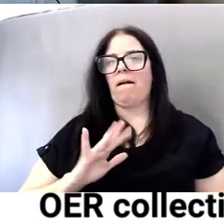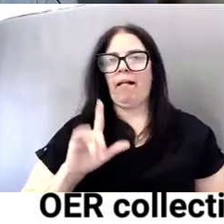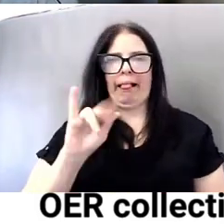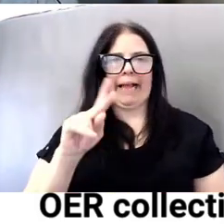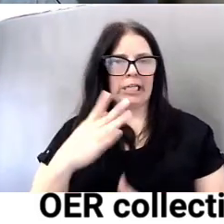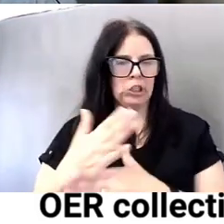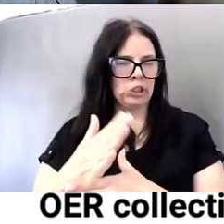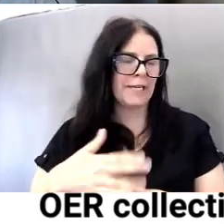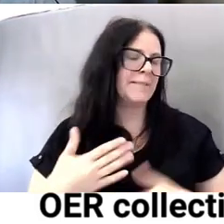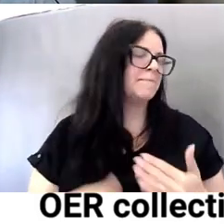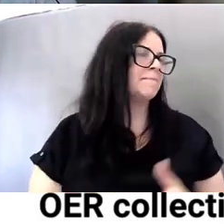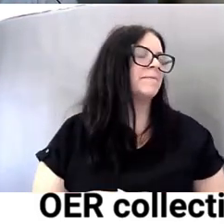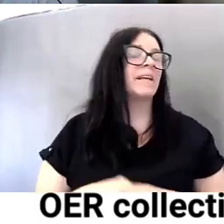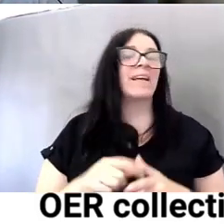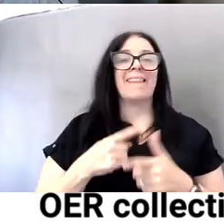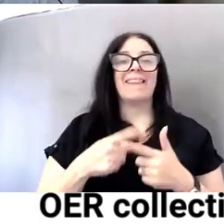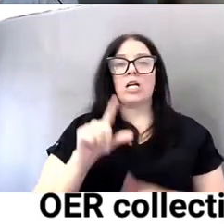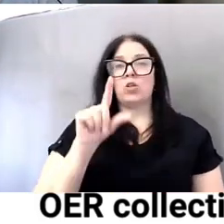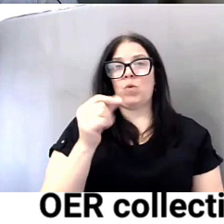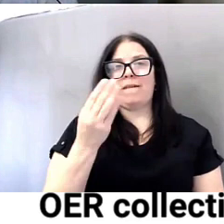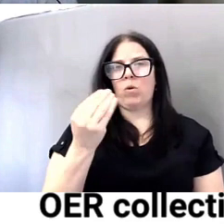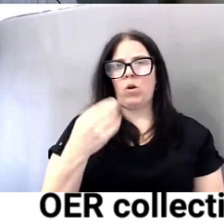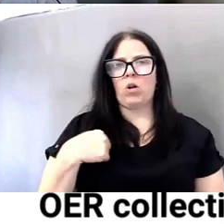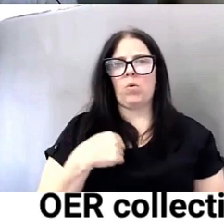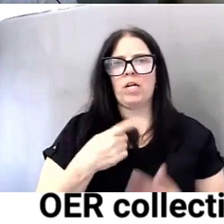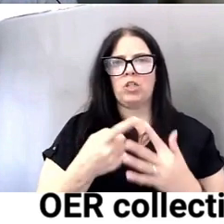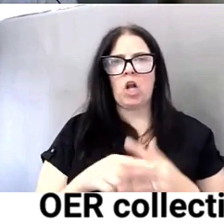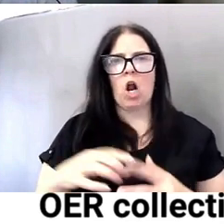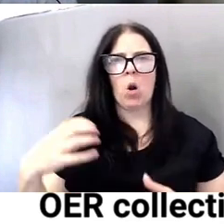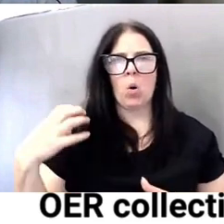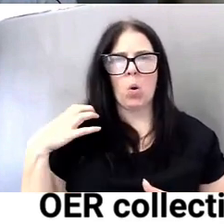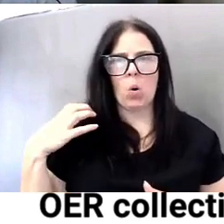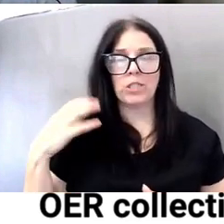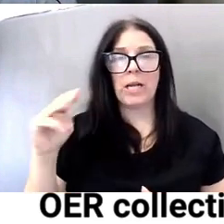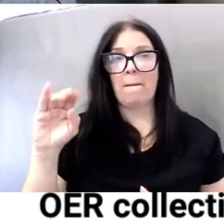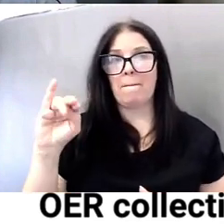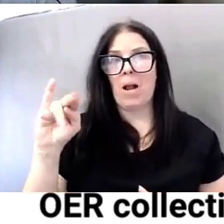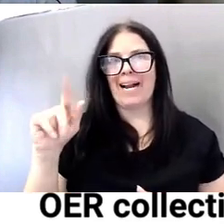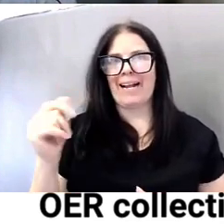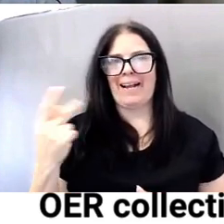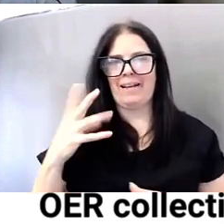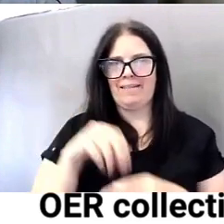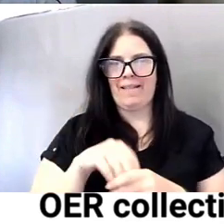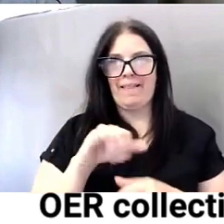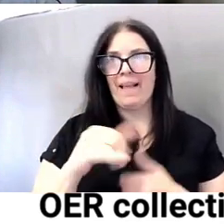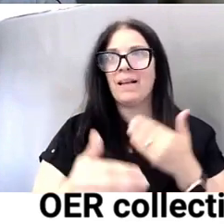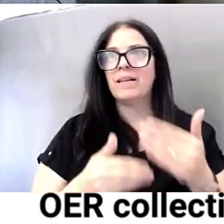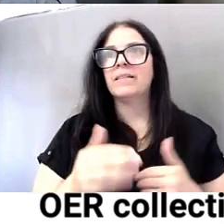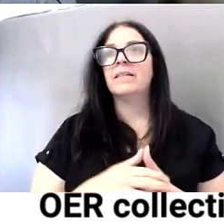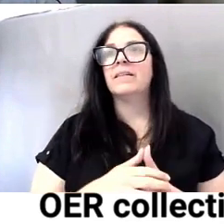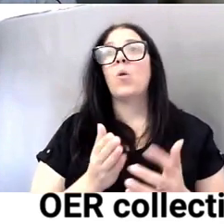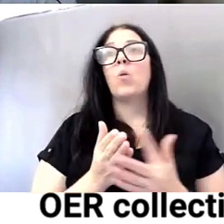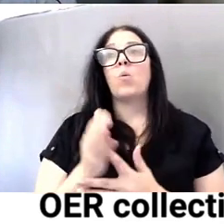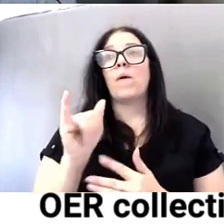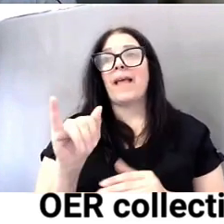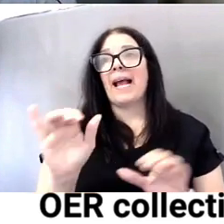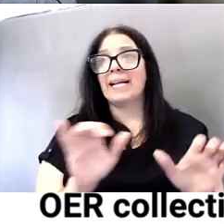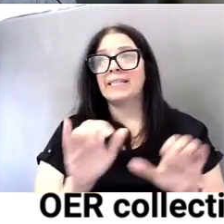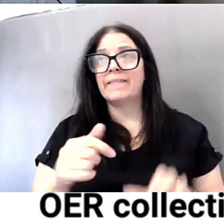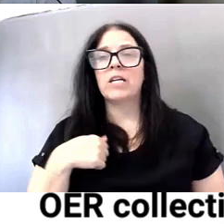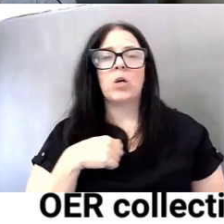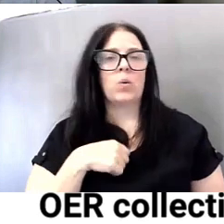we started our coaching activity. Monica and I were part of that. And through the coaching activities, we